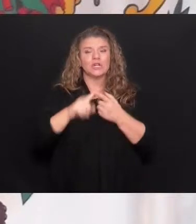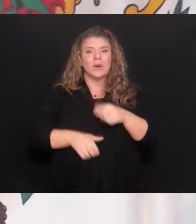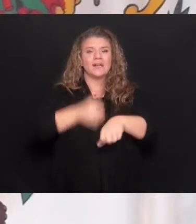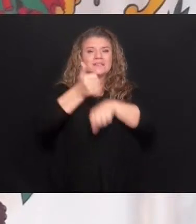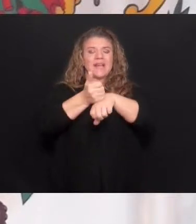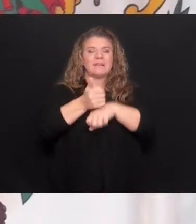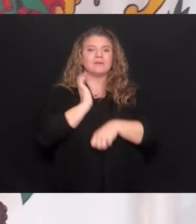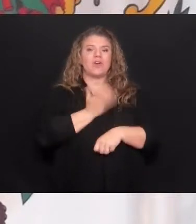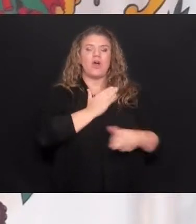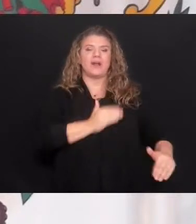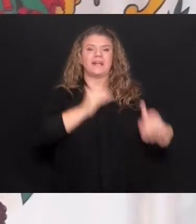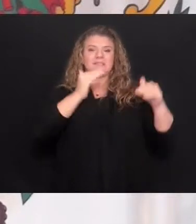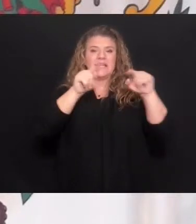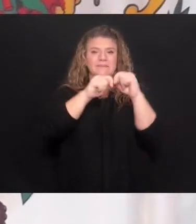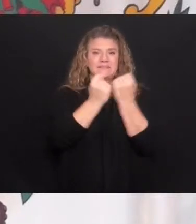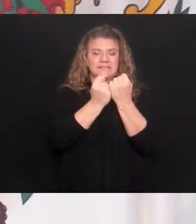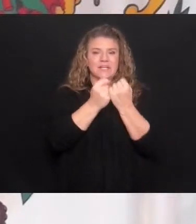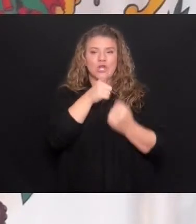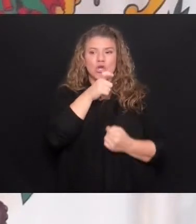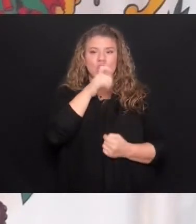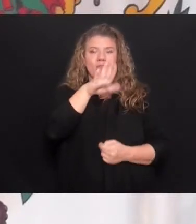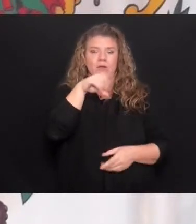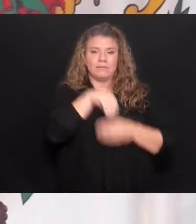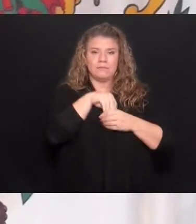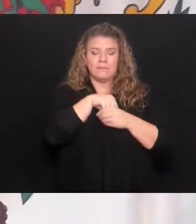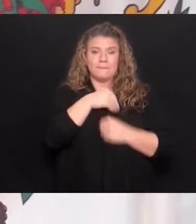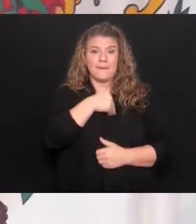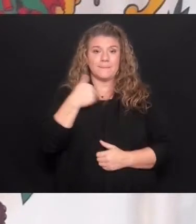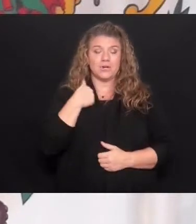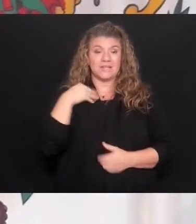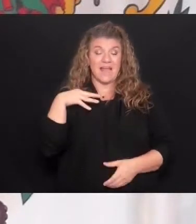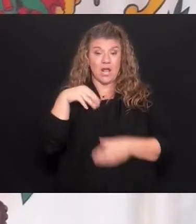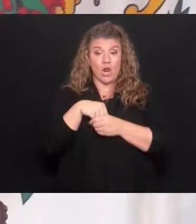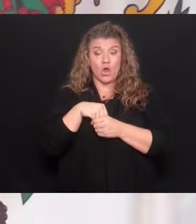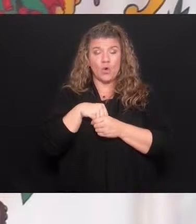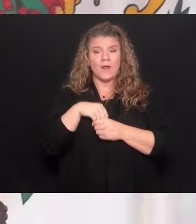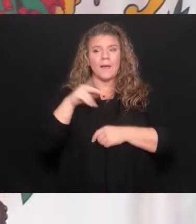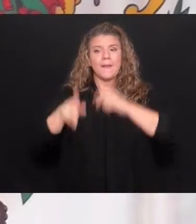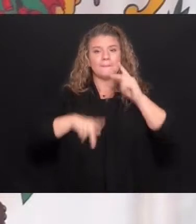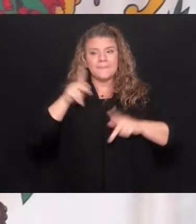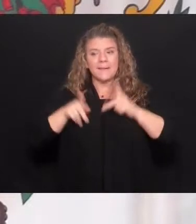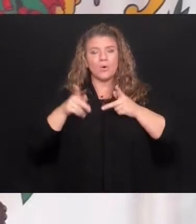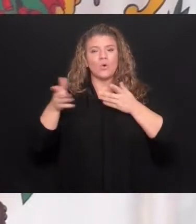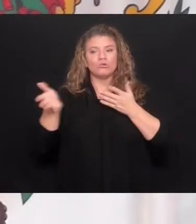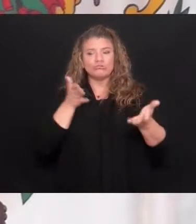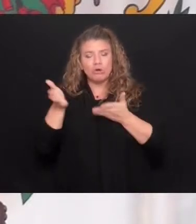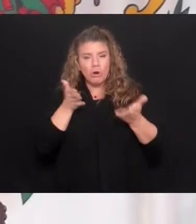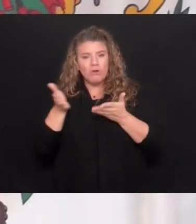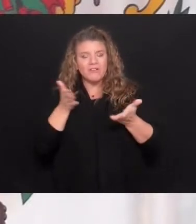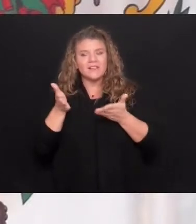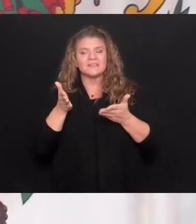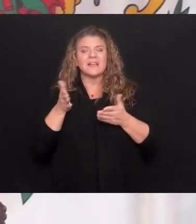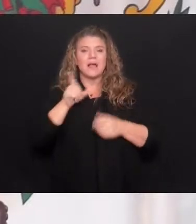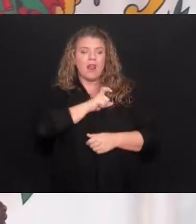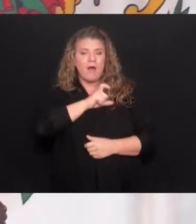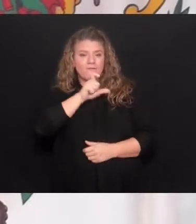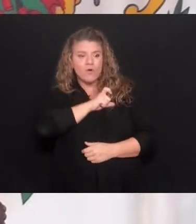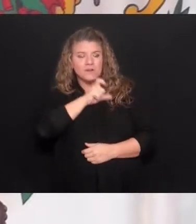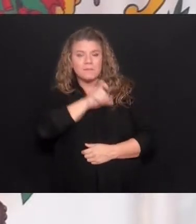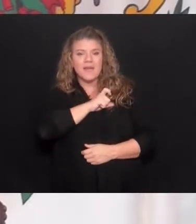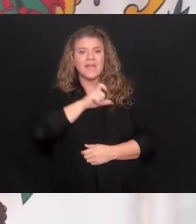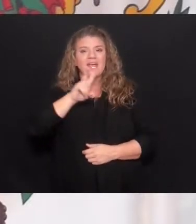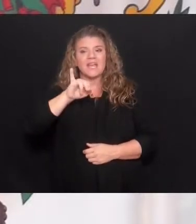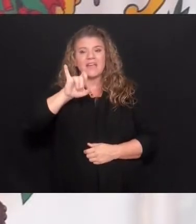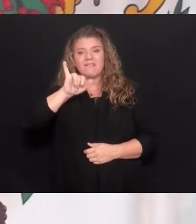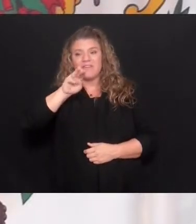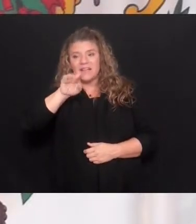enhance teams whose core members include victim service providers, law enforcement, and